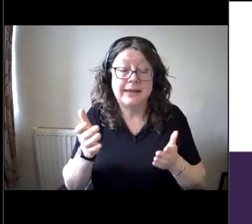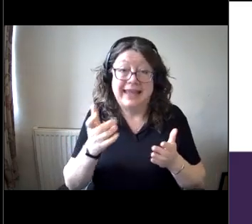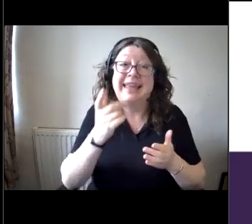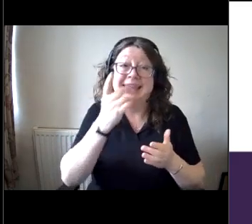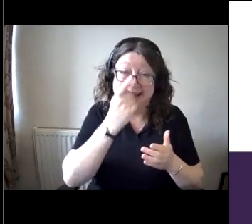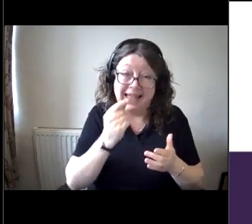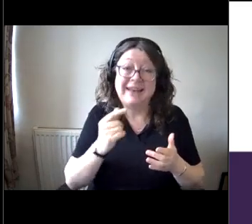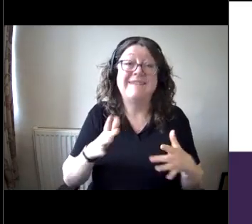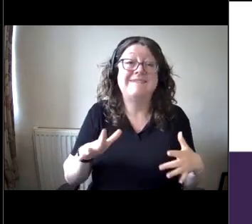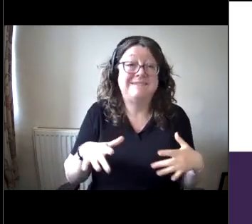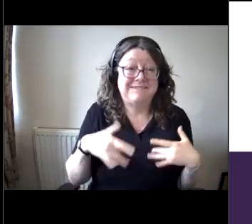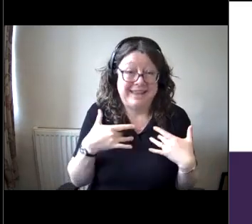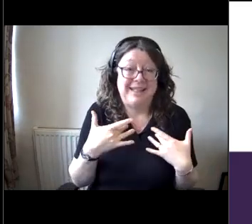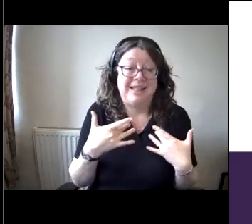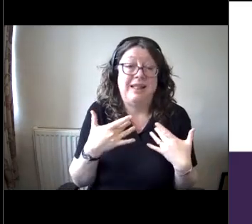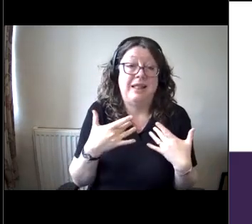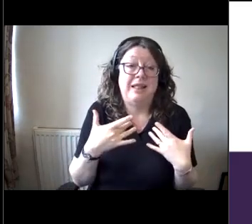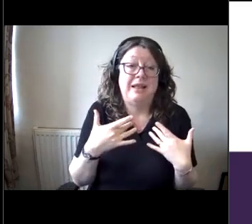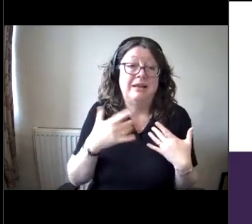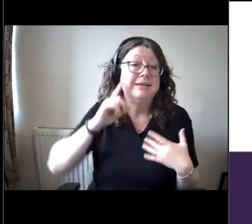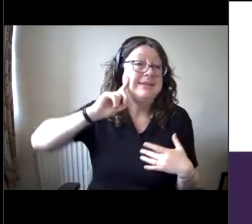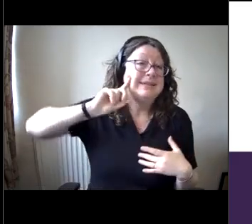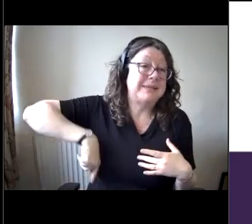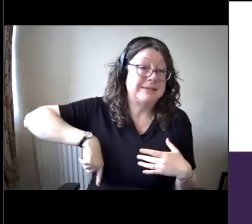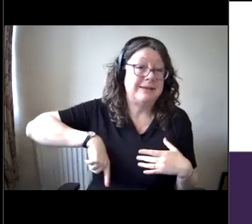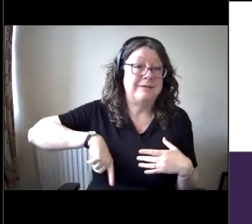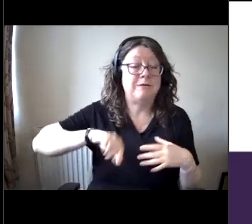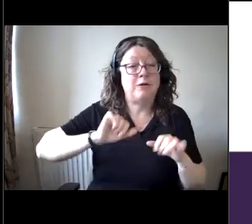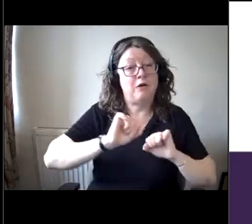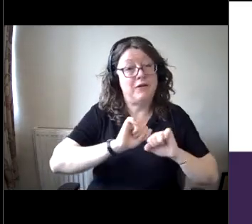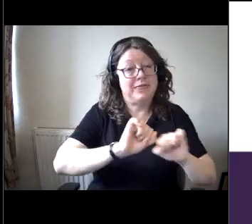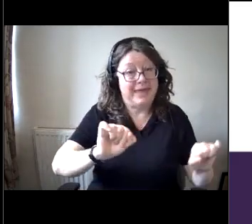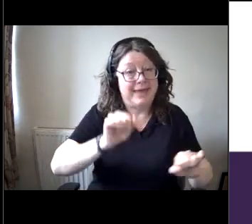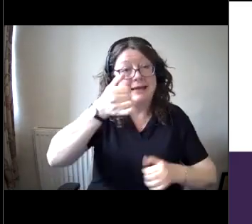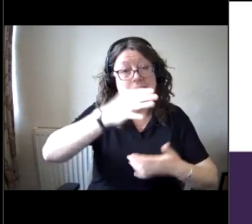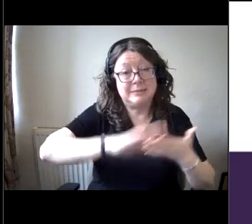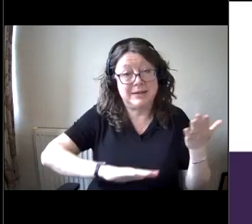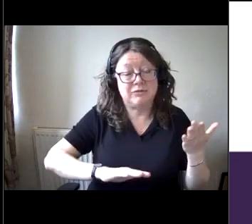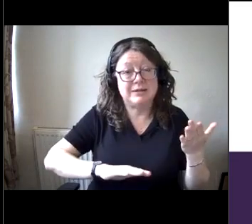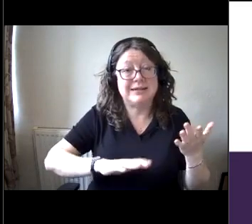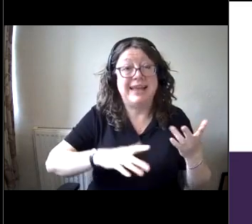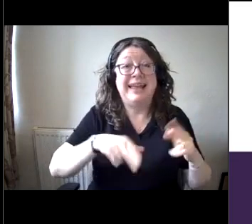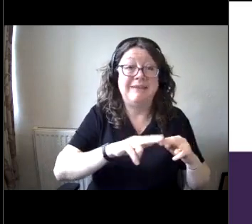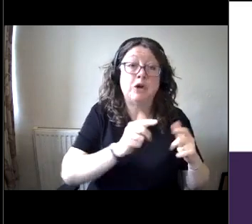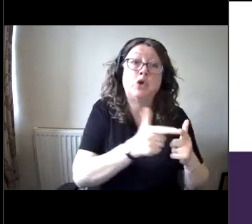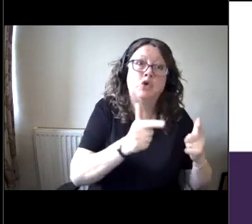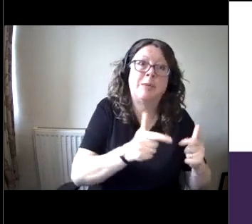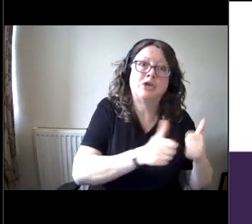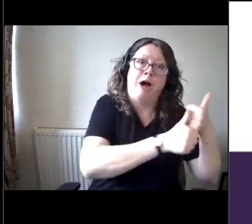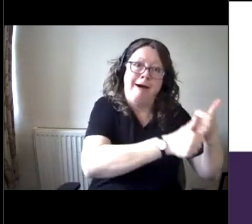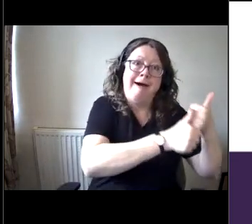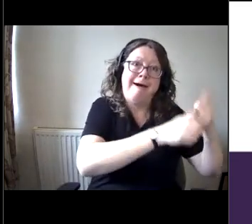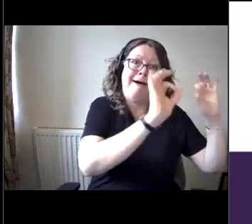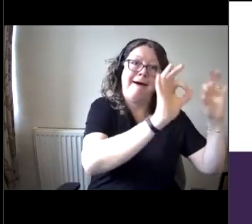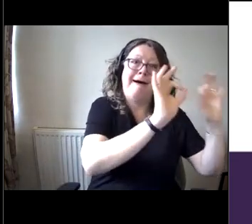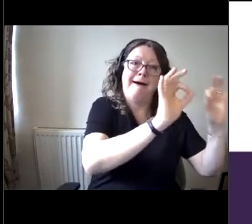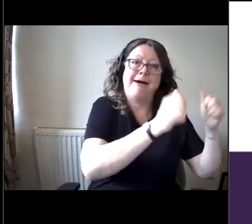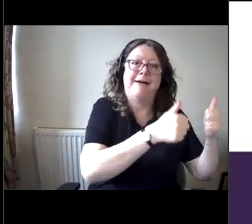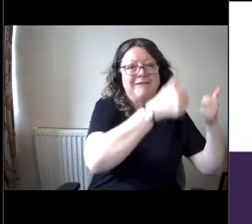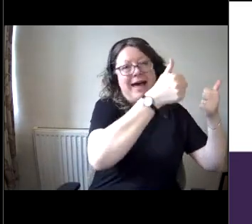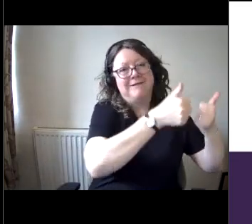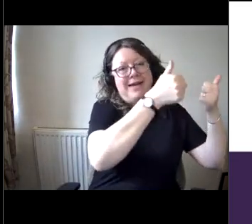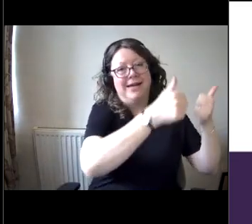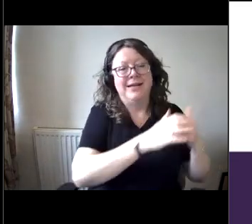quite diminishing of their experience if we're talking too far around it not